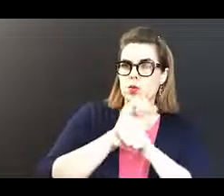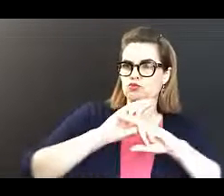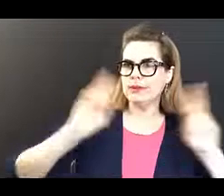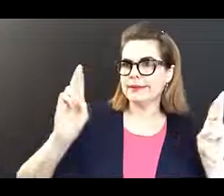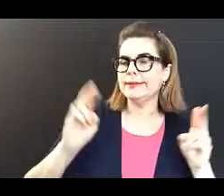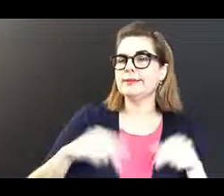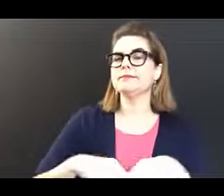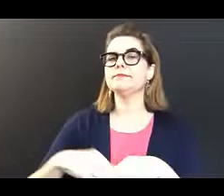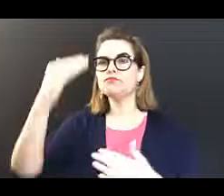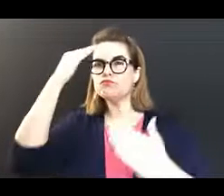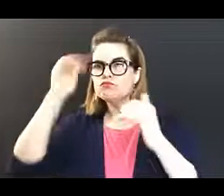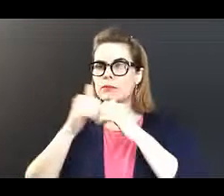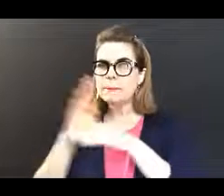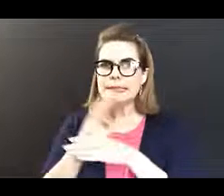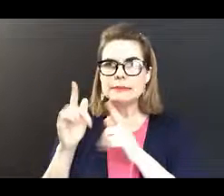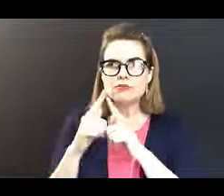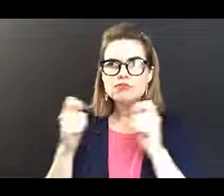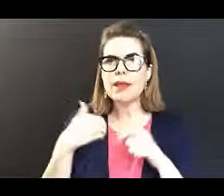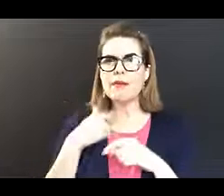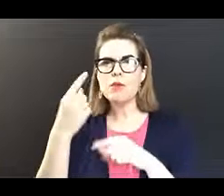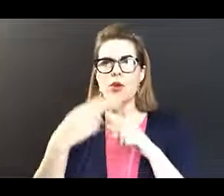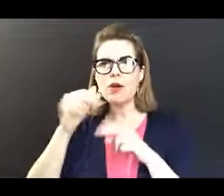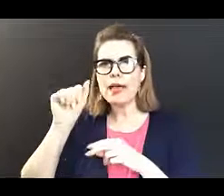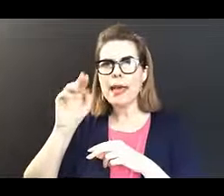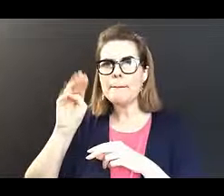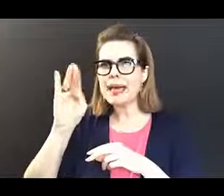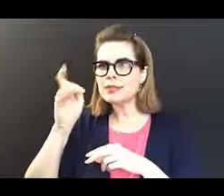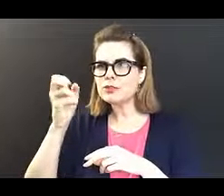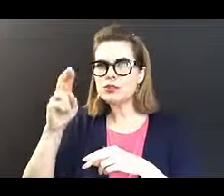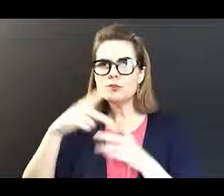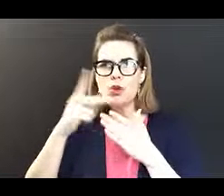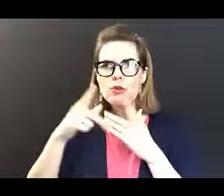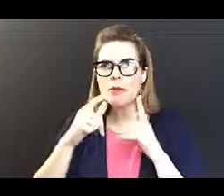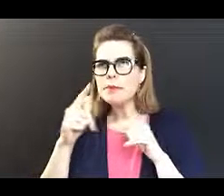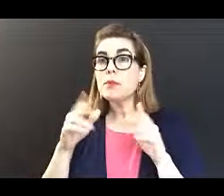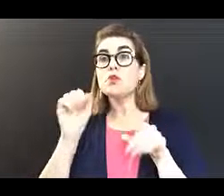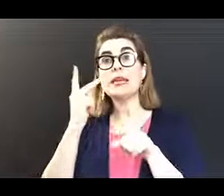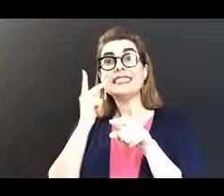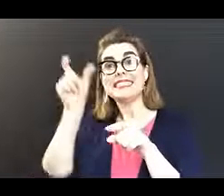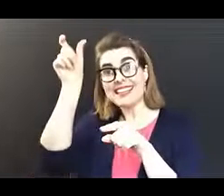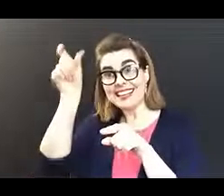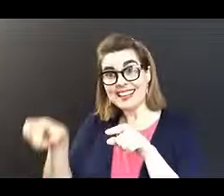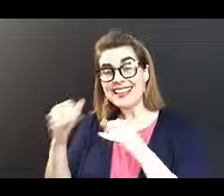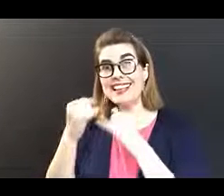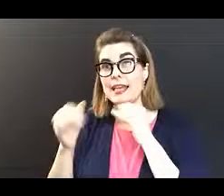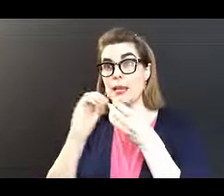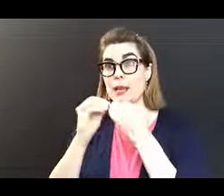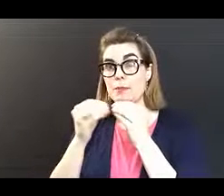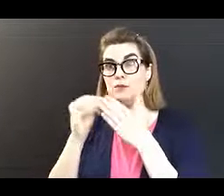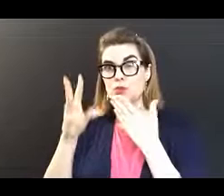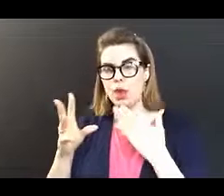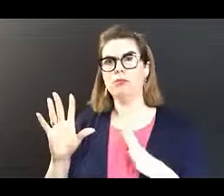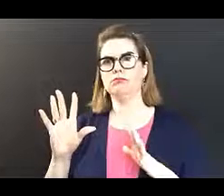achievement. That's the ambassador program. And you just see the numbers of students that have been participating. It's actually been quite